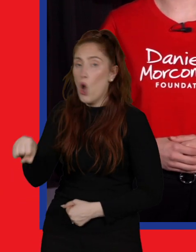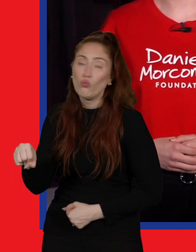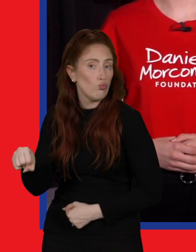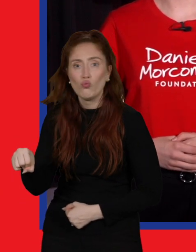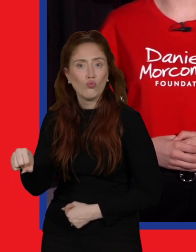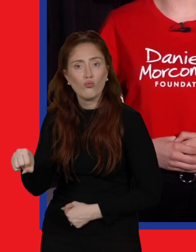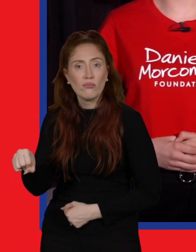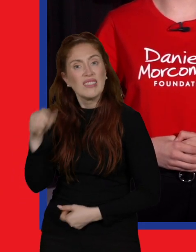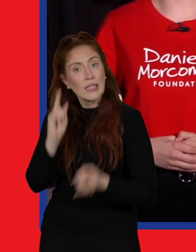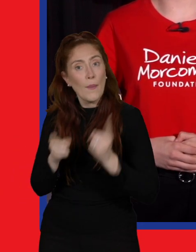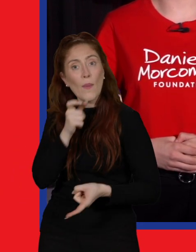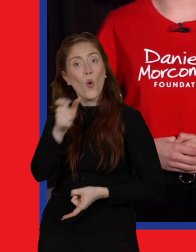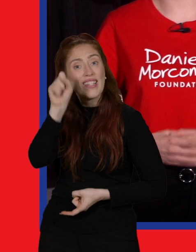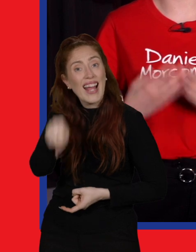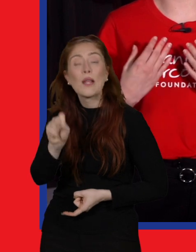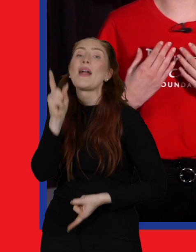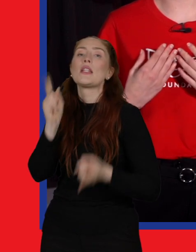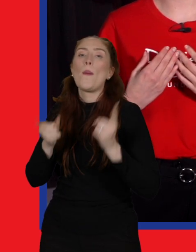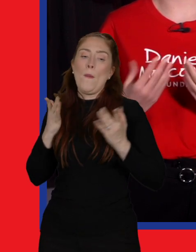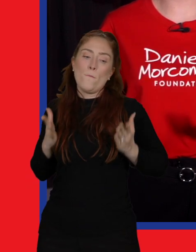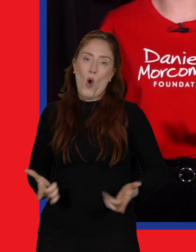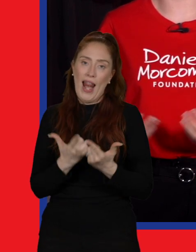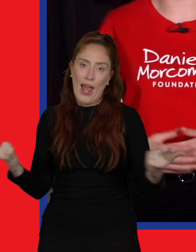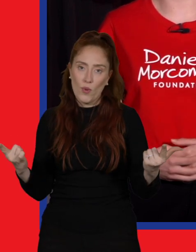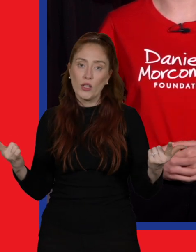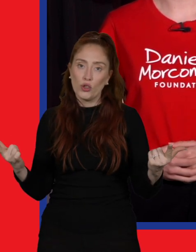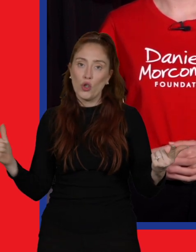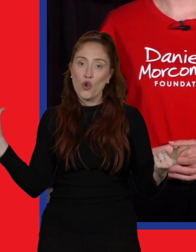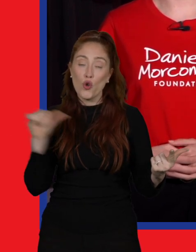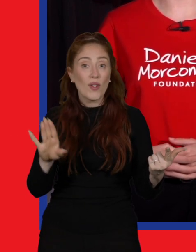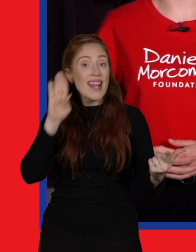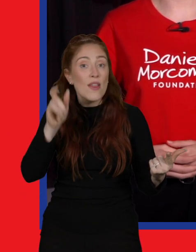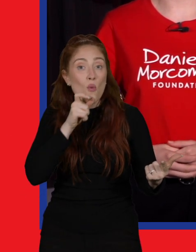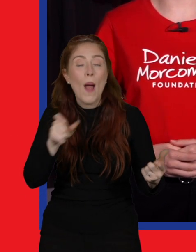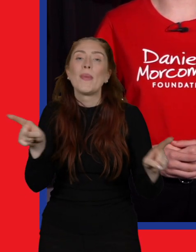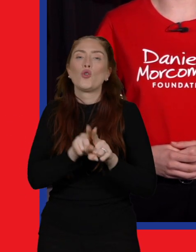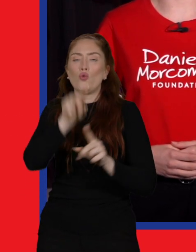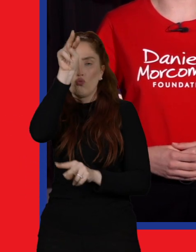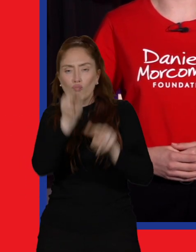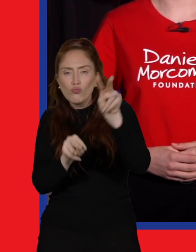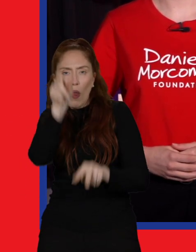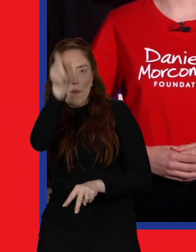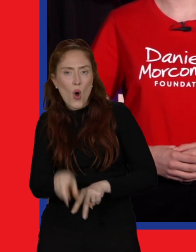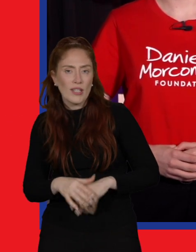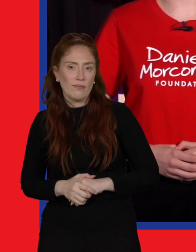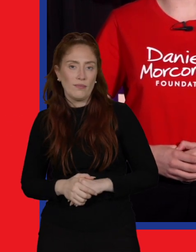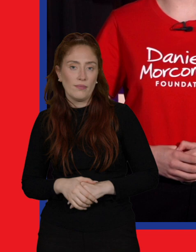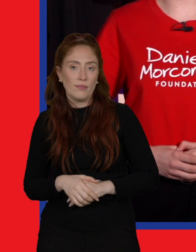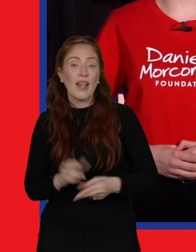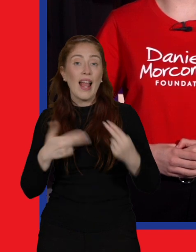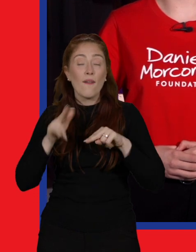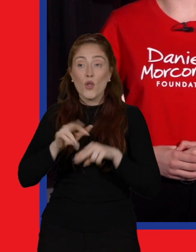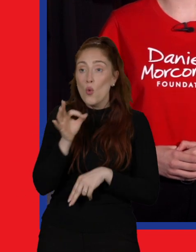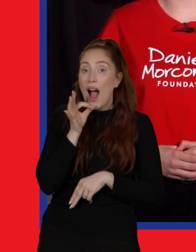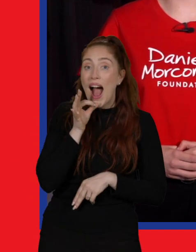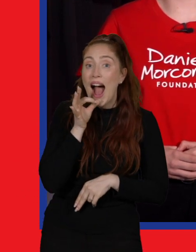given. Consent communication can be verbal and non-verbal. You should hear and see consent. When you ask someone